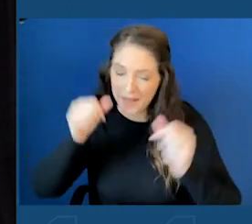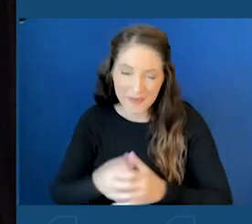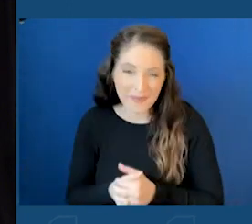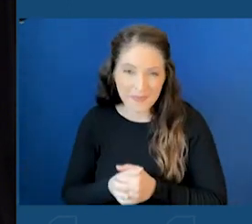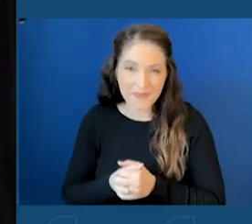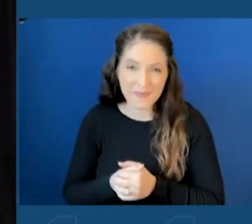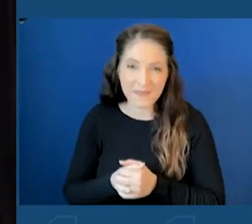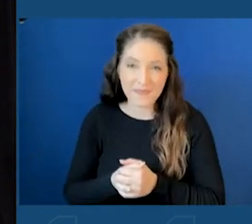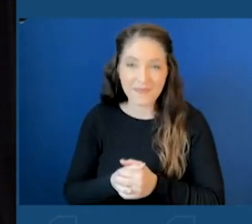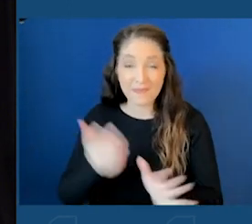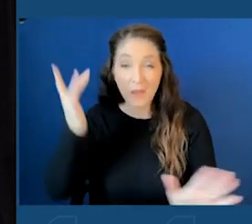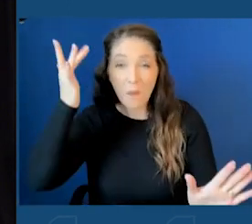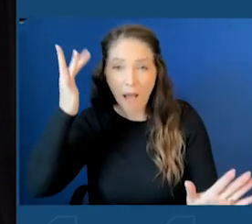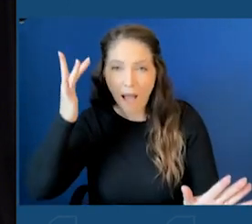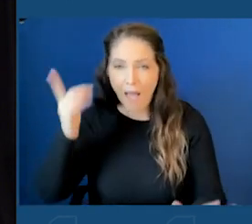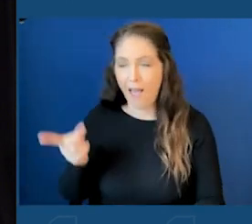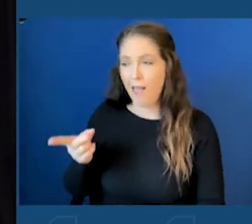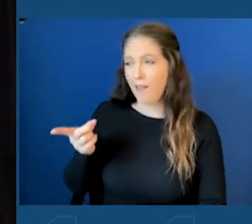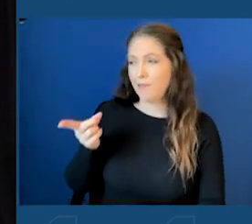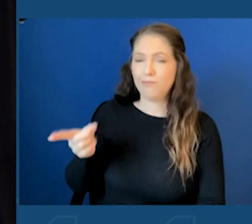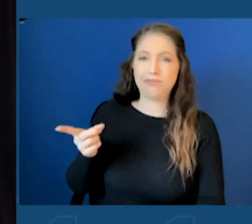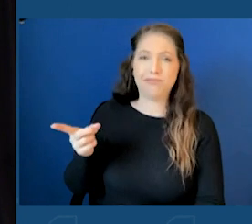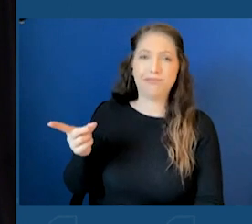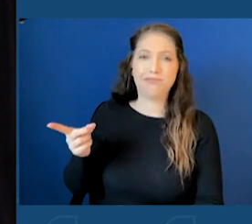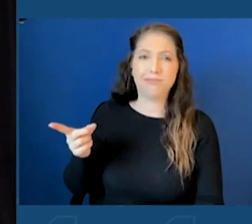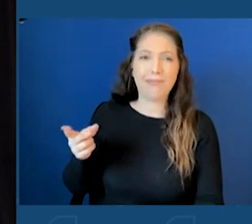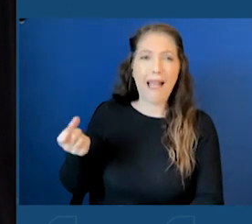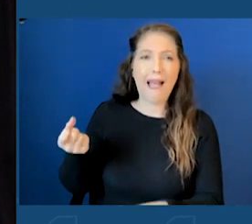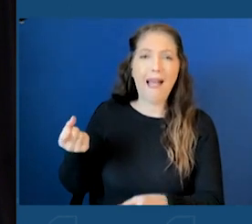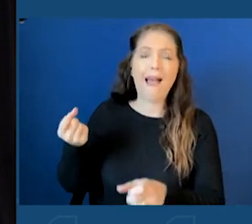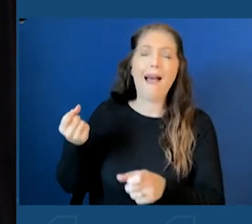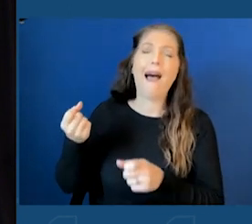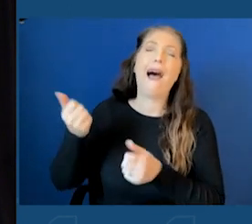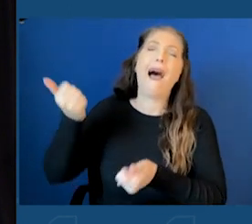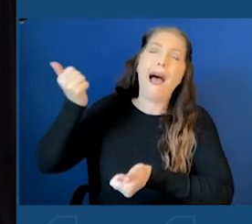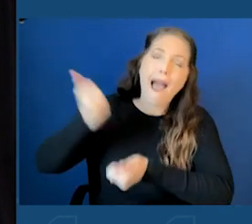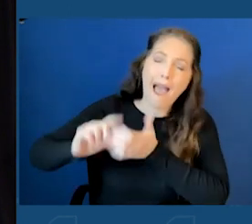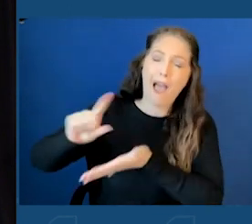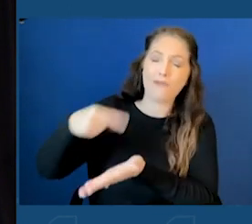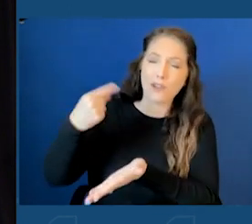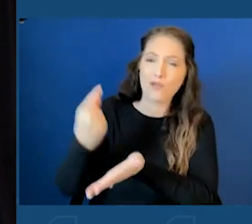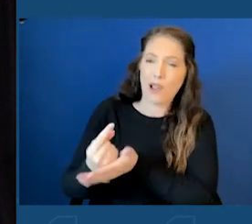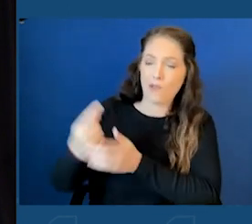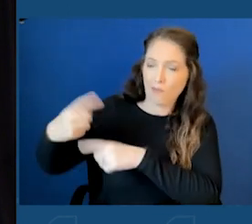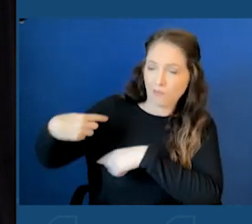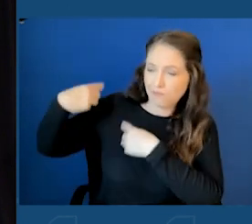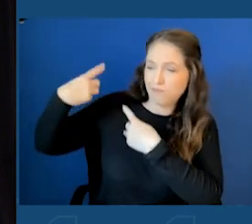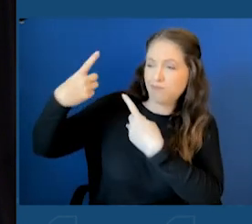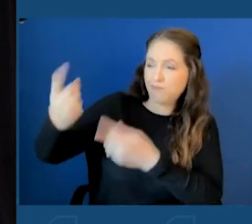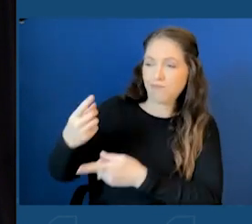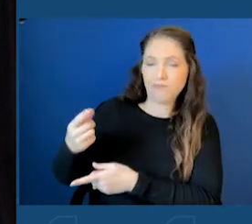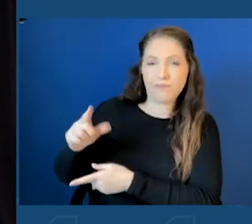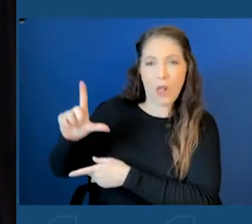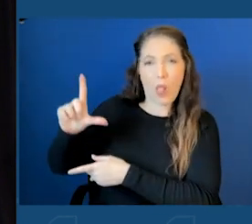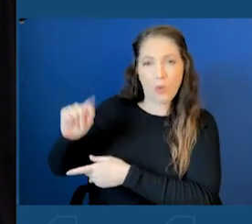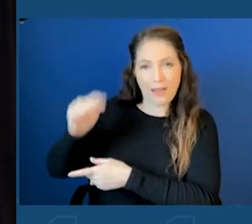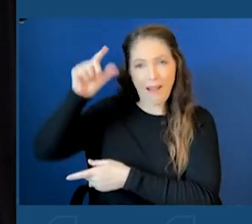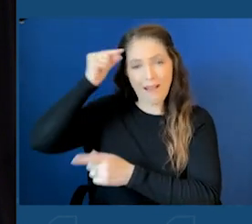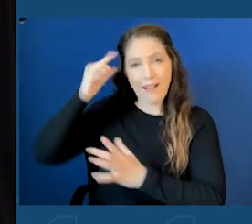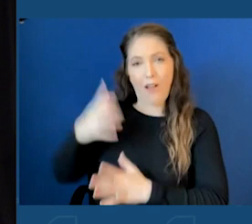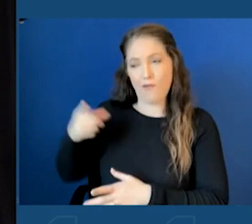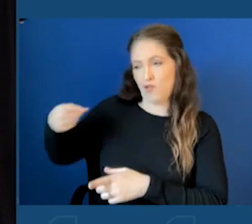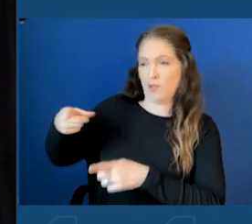see, she's been at every graduation we've had since her first term as Lieutenant Governor. That is